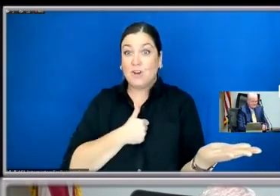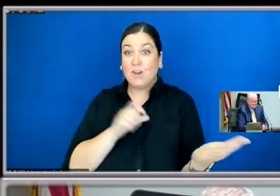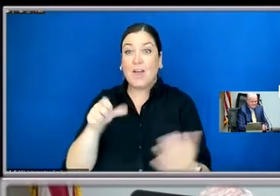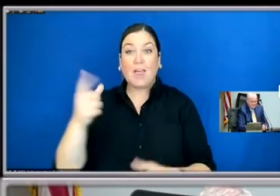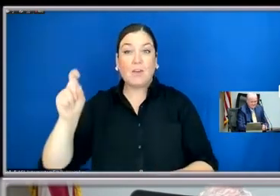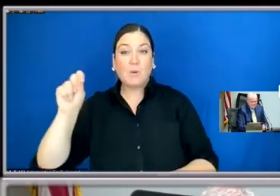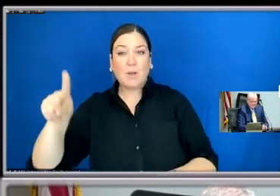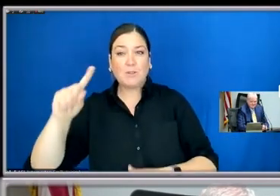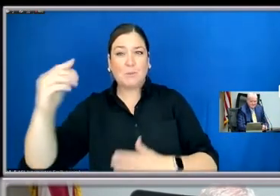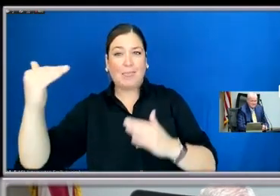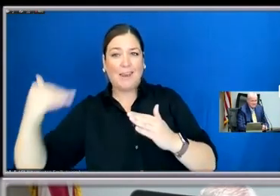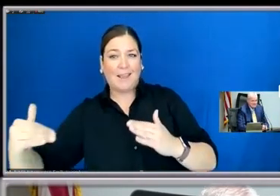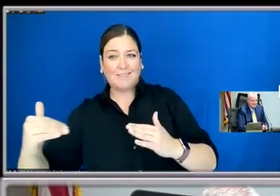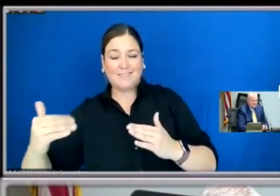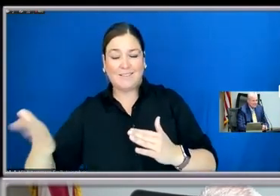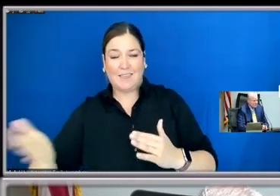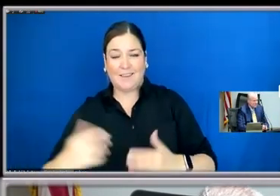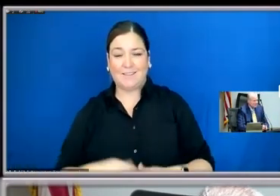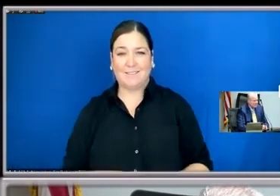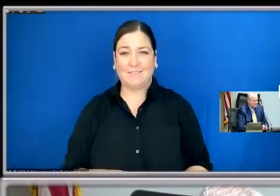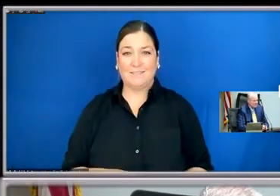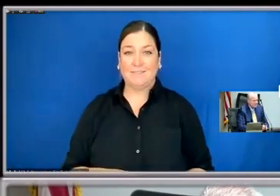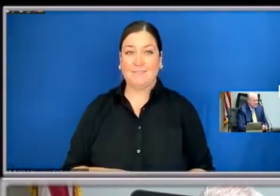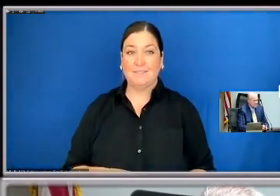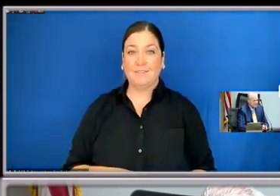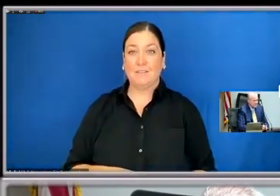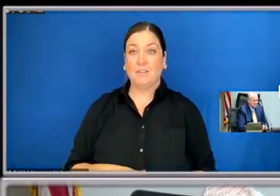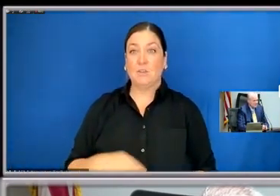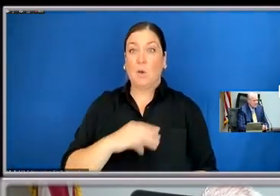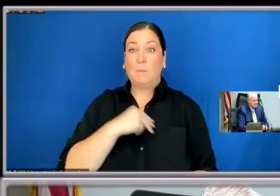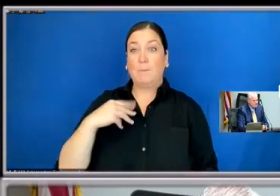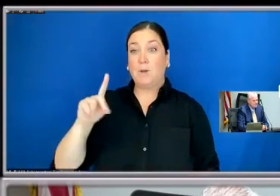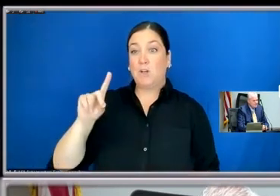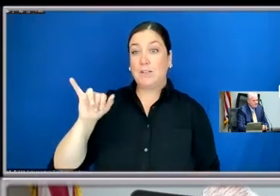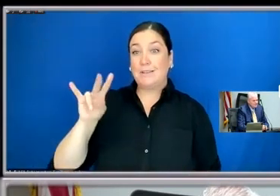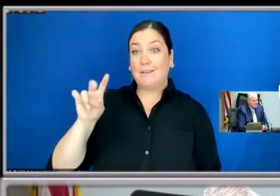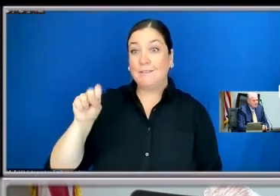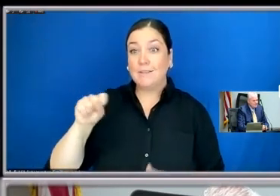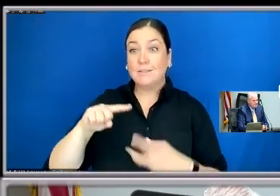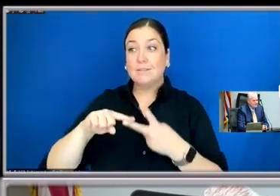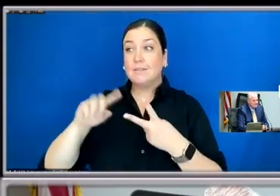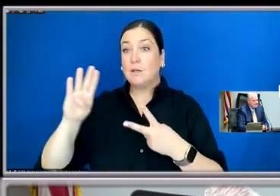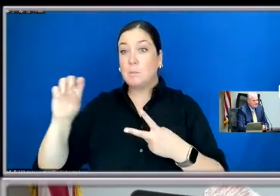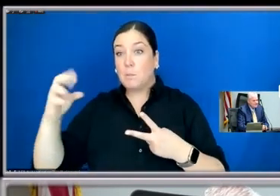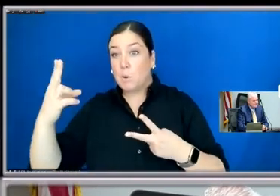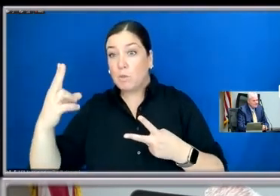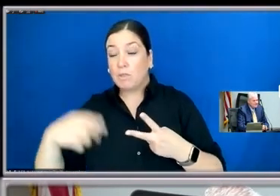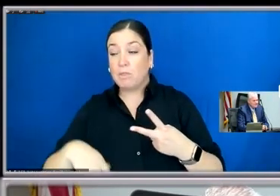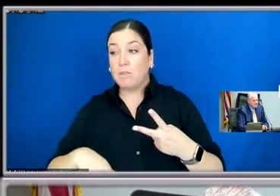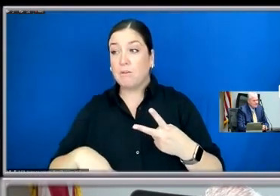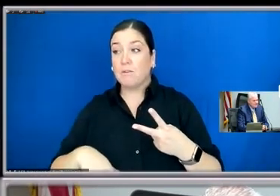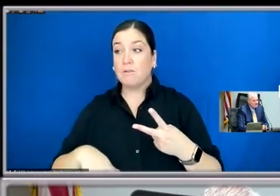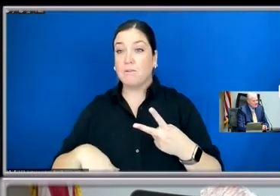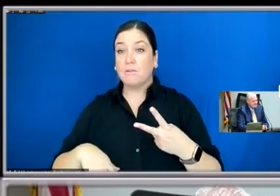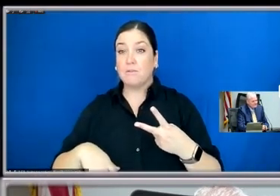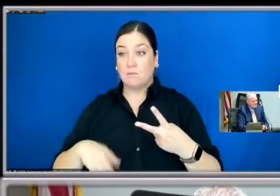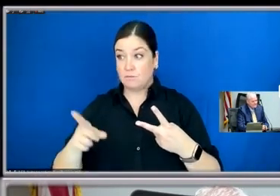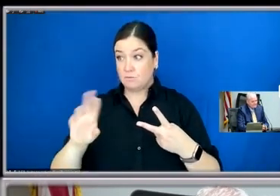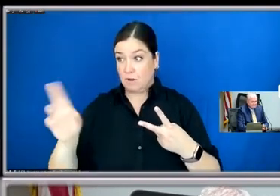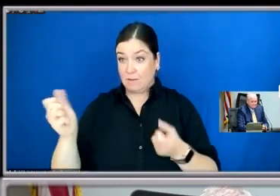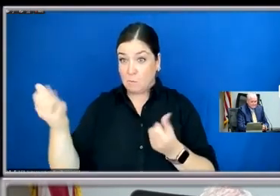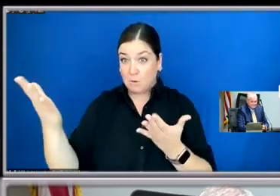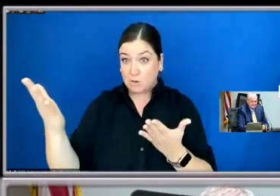item. All right. Is Member Davis, Member Booth? I should be looking here. You're ready for the motion.